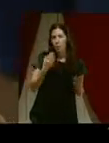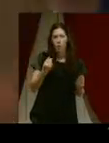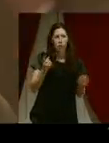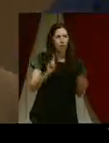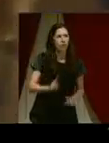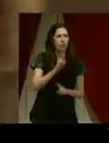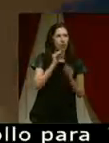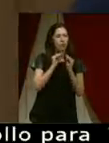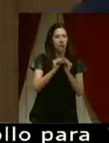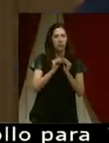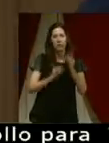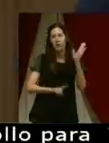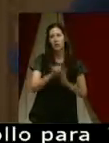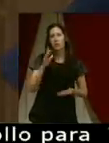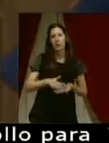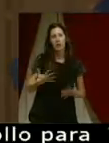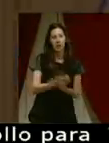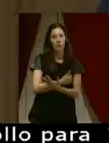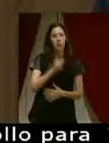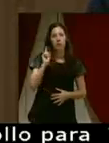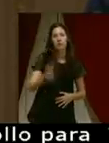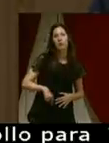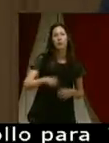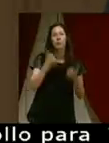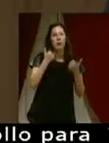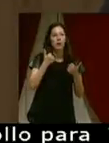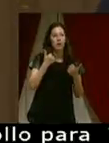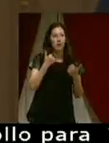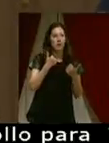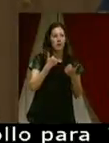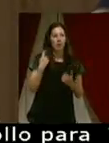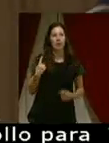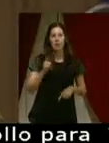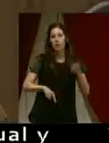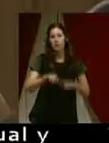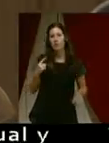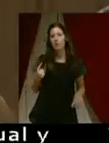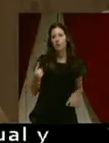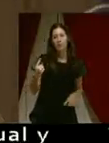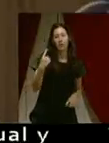It's not that I'm a firm believer on development for all, but rather